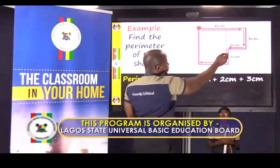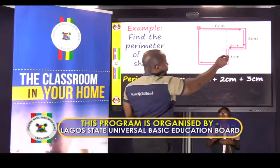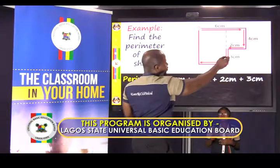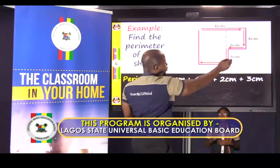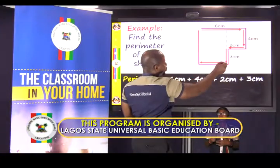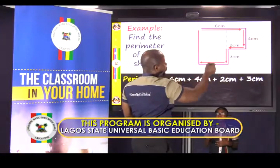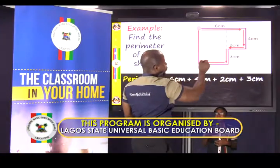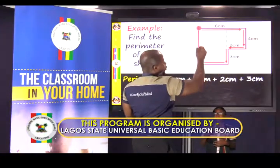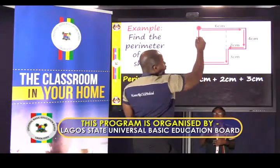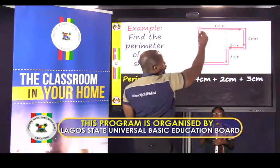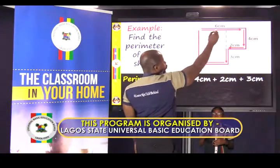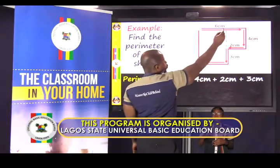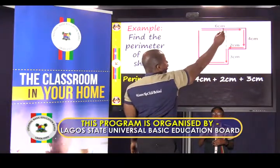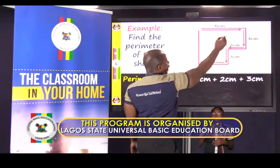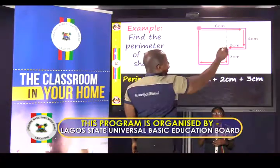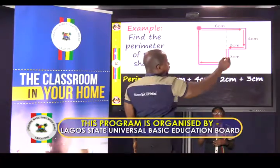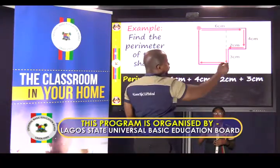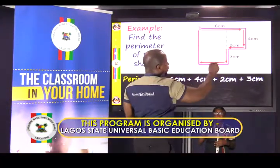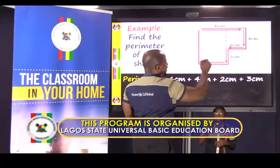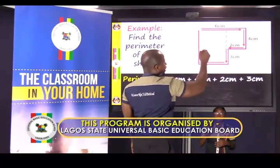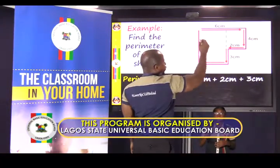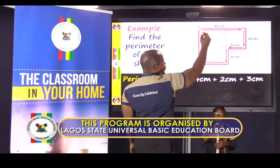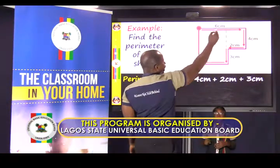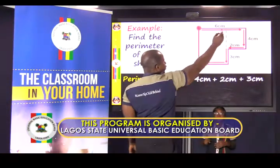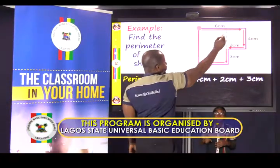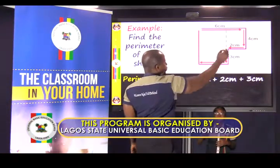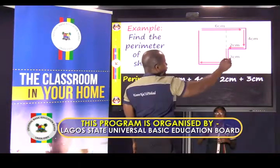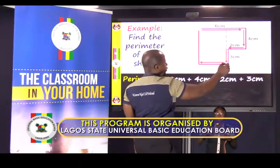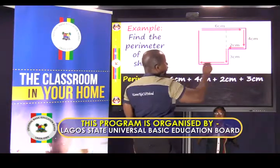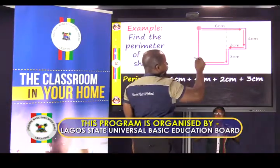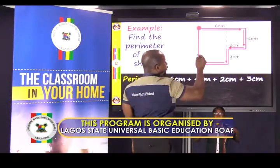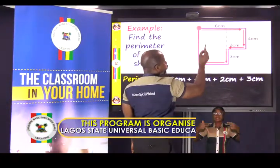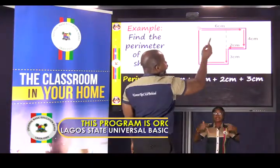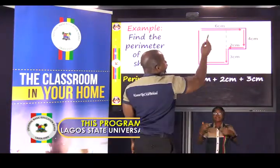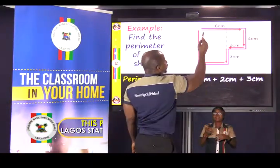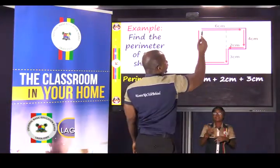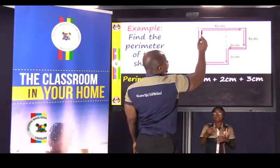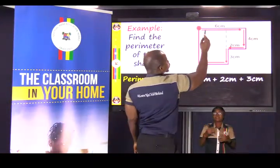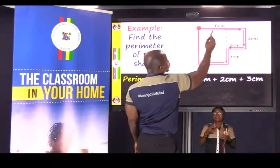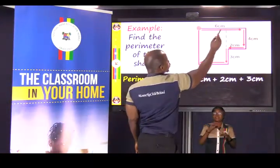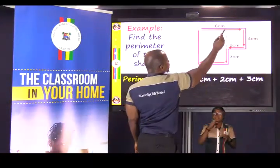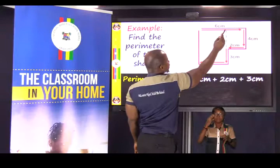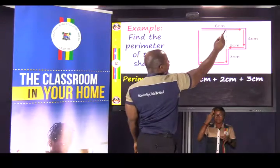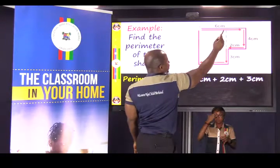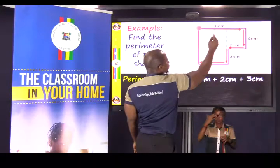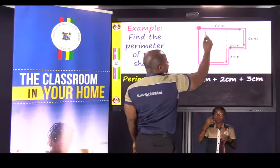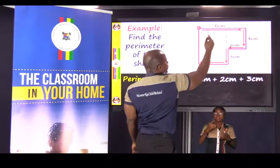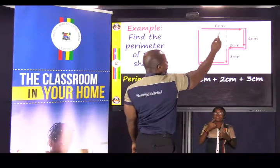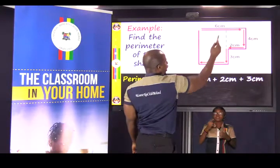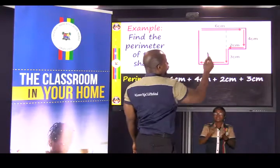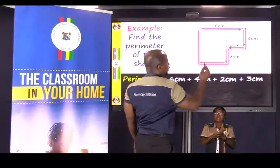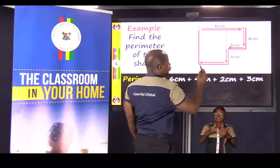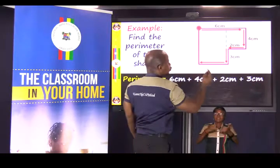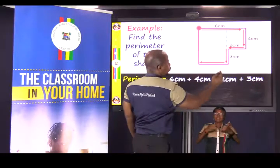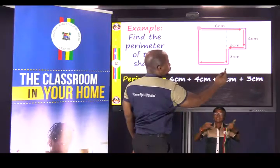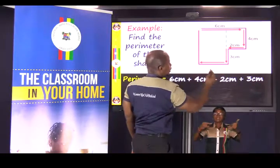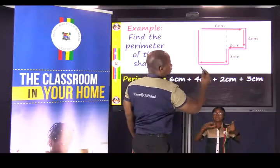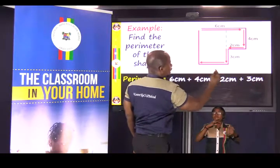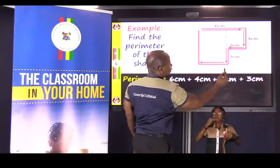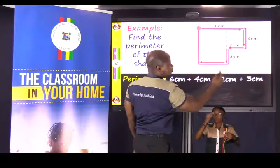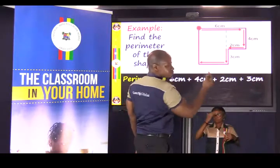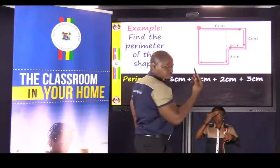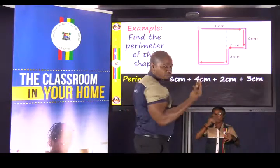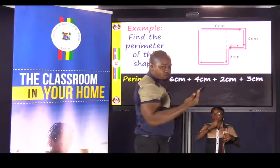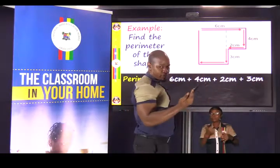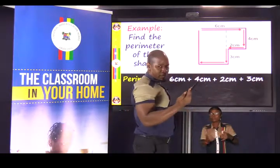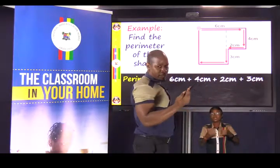line here and I have a rectangle now. So if I'm able to know this side, I'll be able to know this